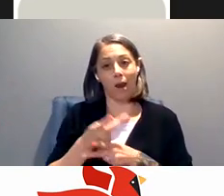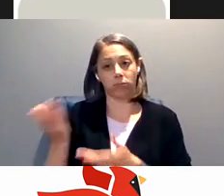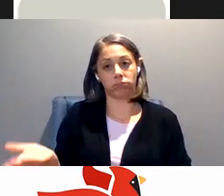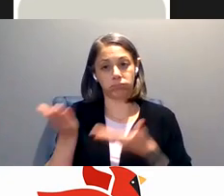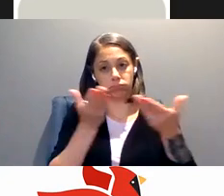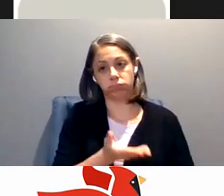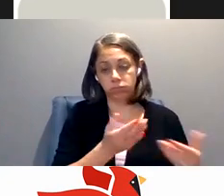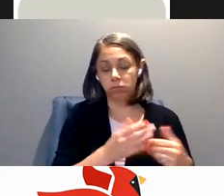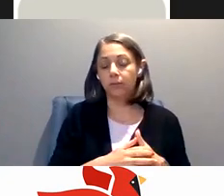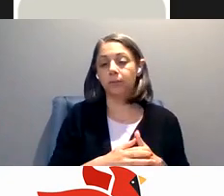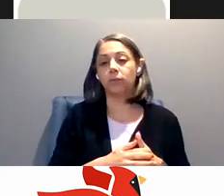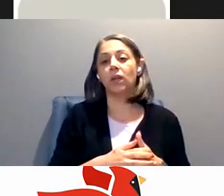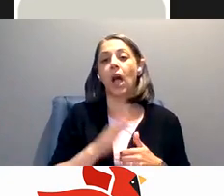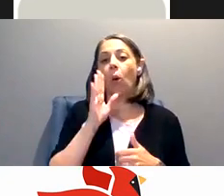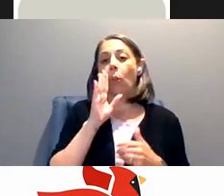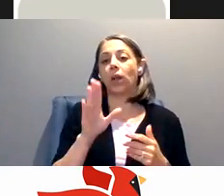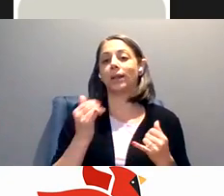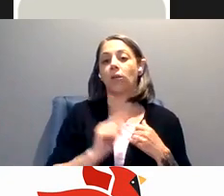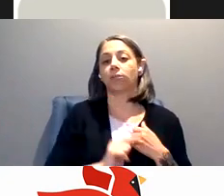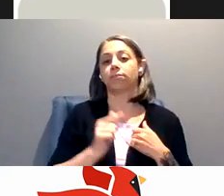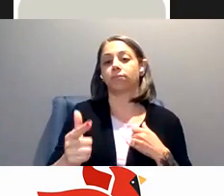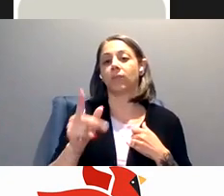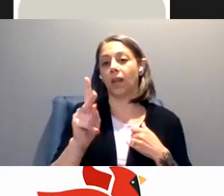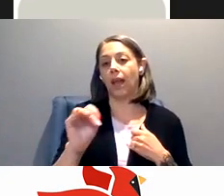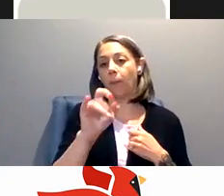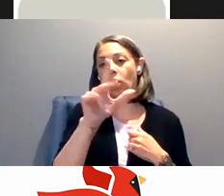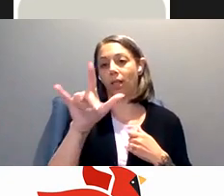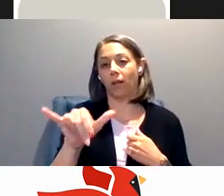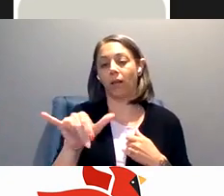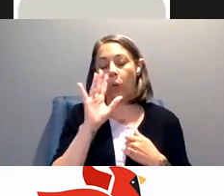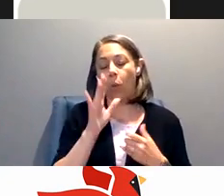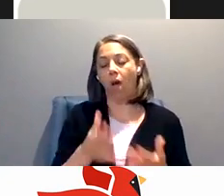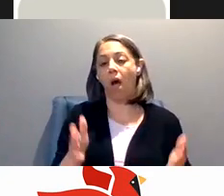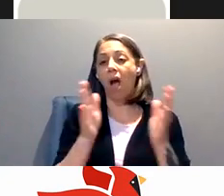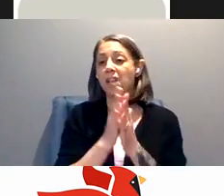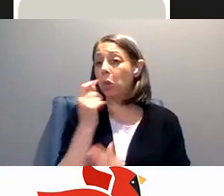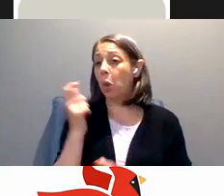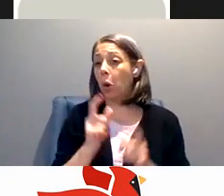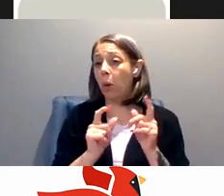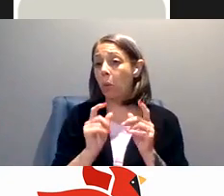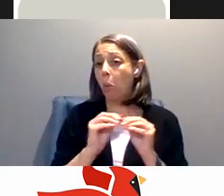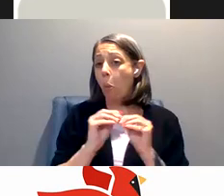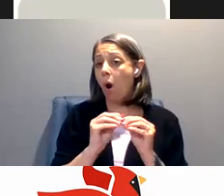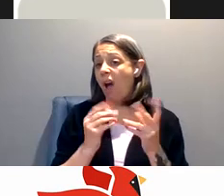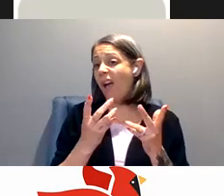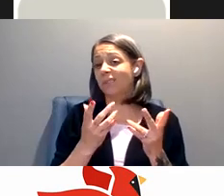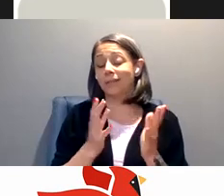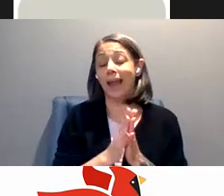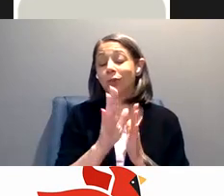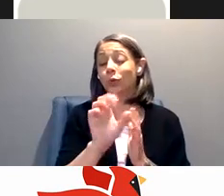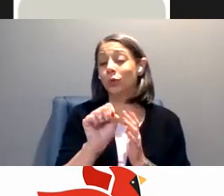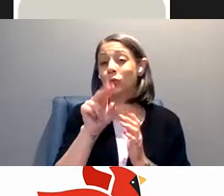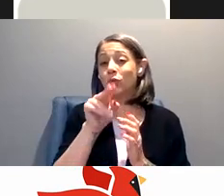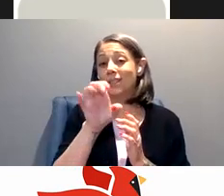turn it over to Kimberly, who can ask a little bit more about what Susie's experience has been like and why it stood